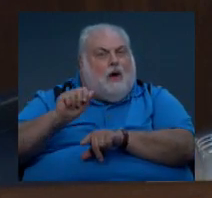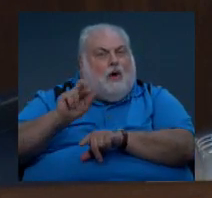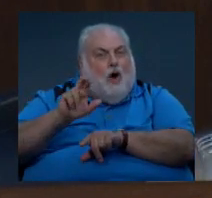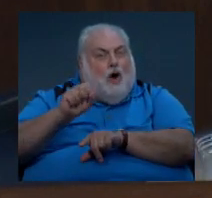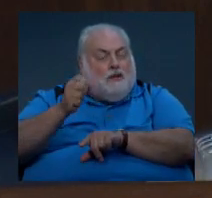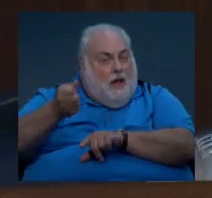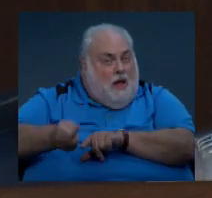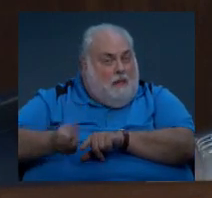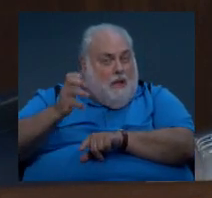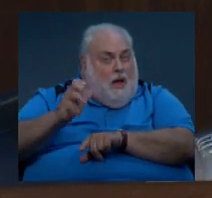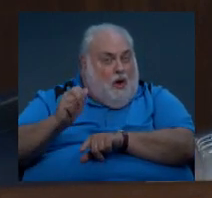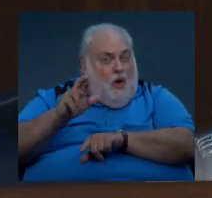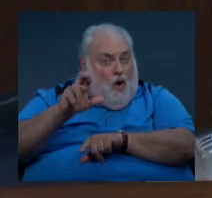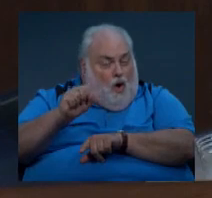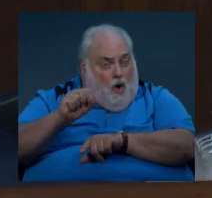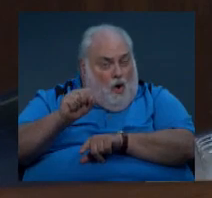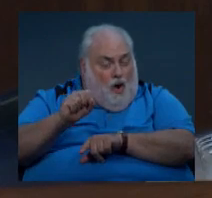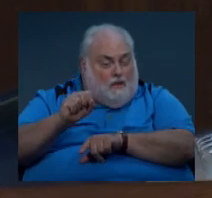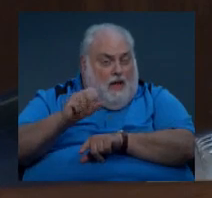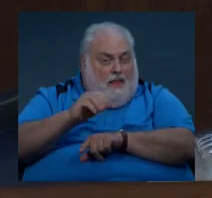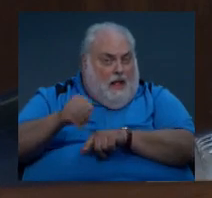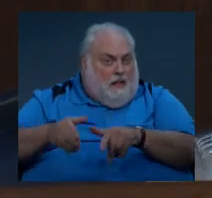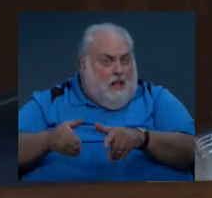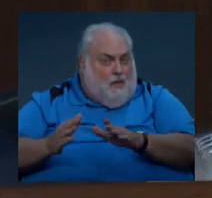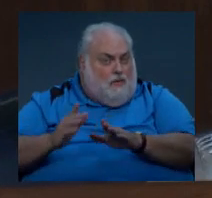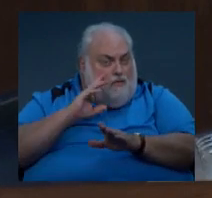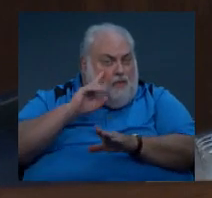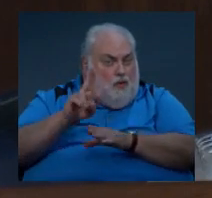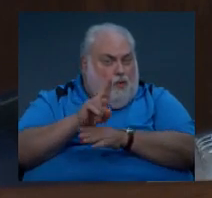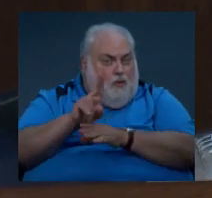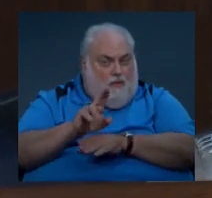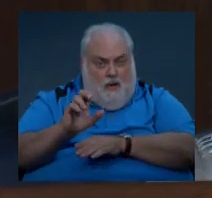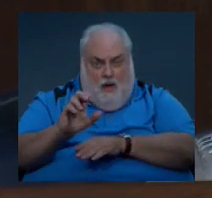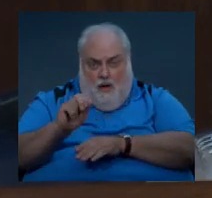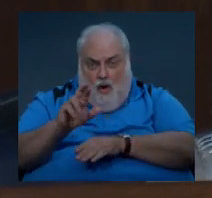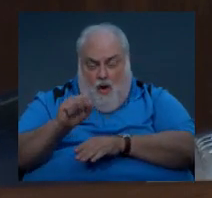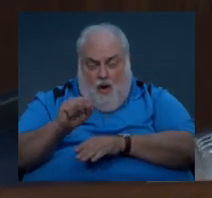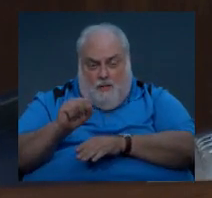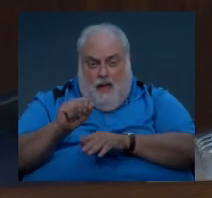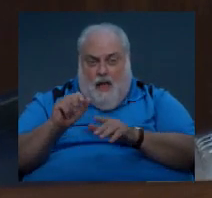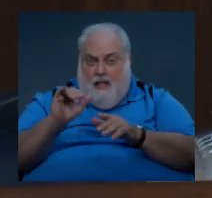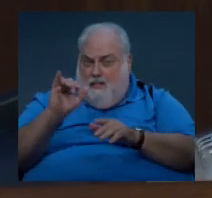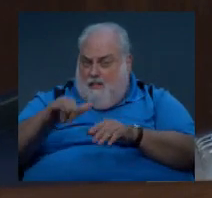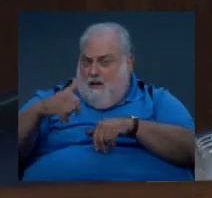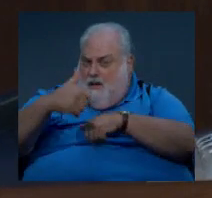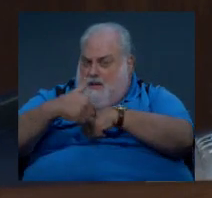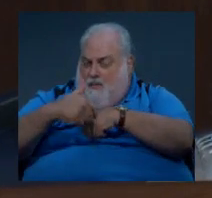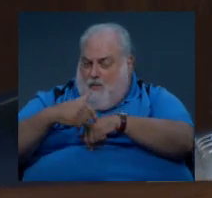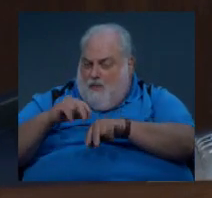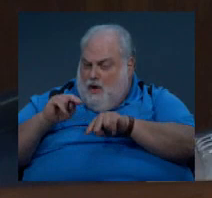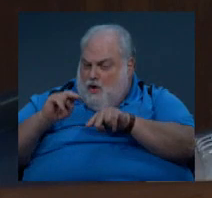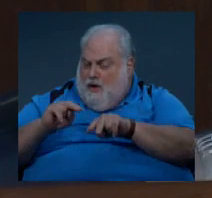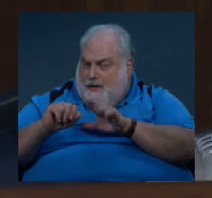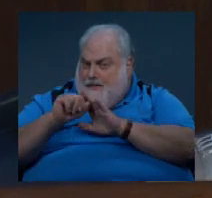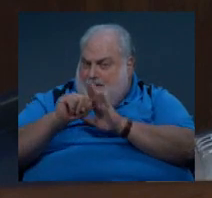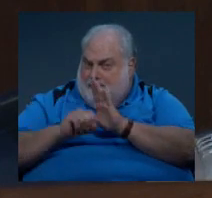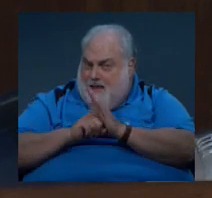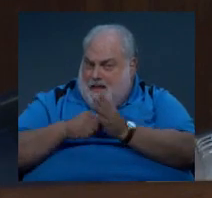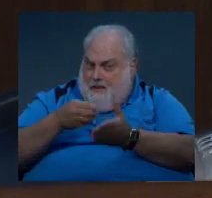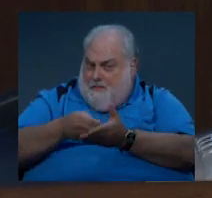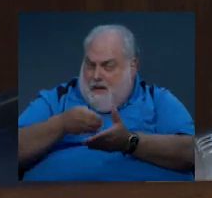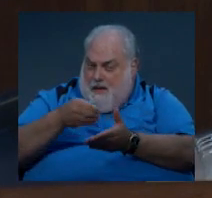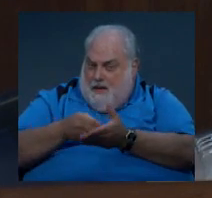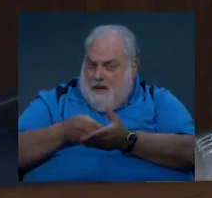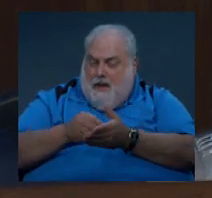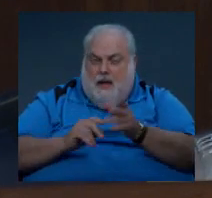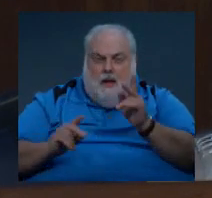many cars people had and what car allowances were. And when we looked at that item in the state budget, I think